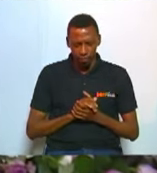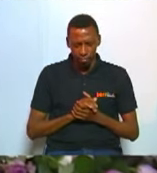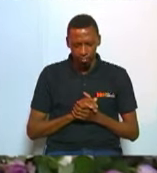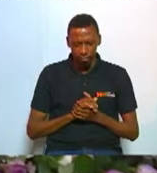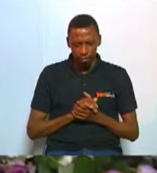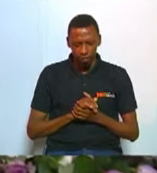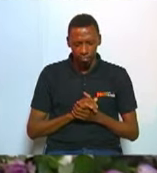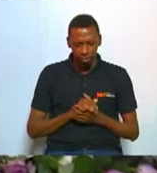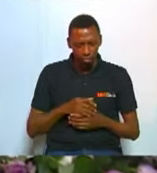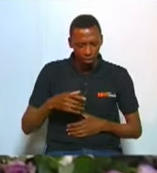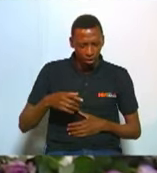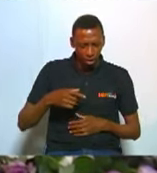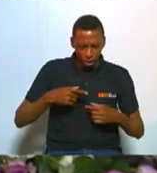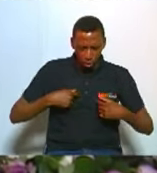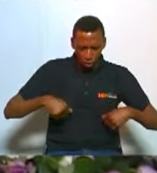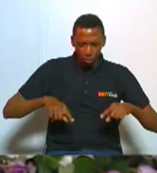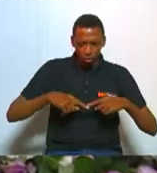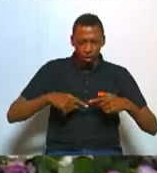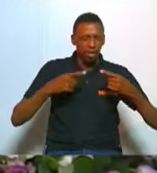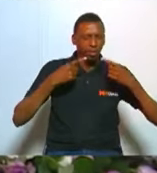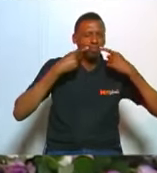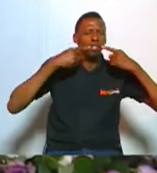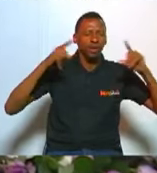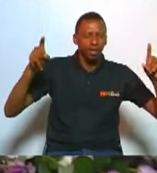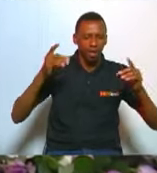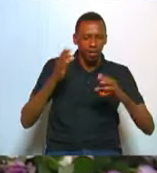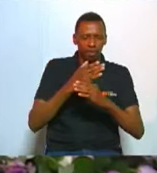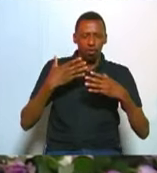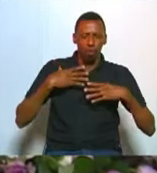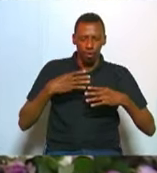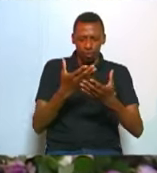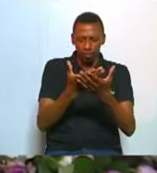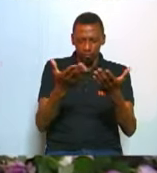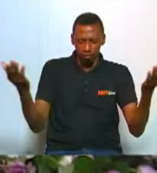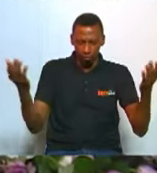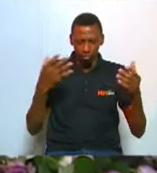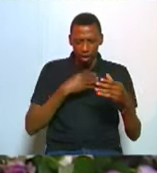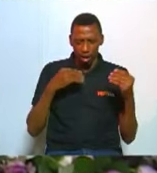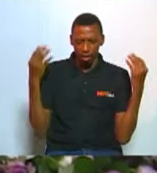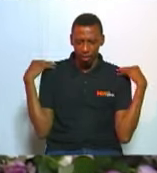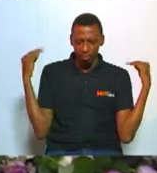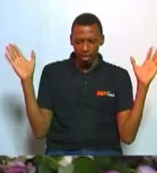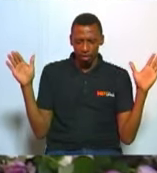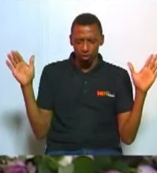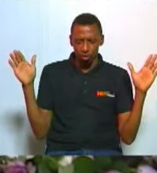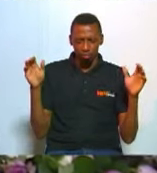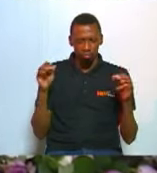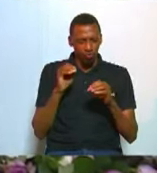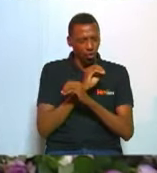we declare before people and angels, there is no one like you.